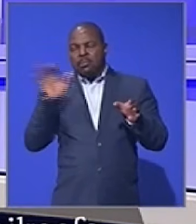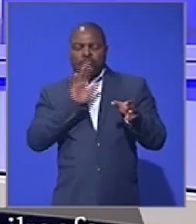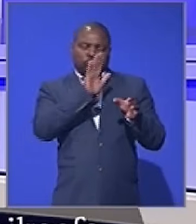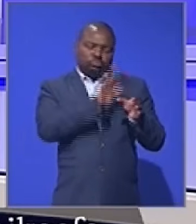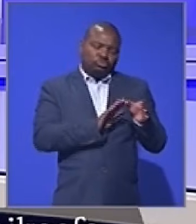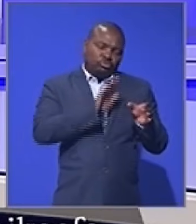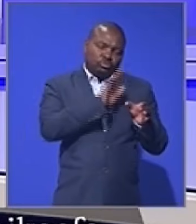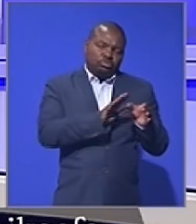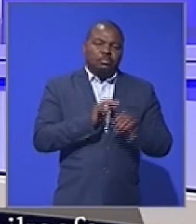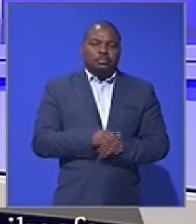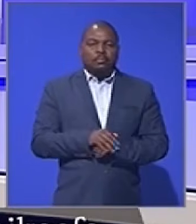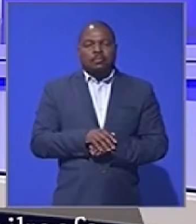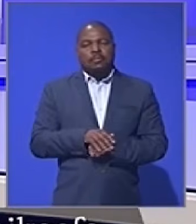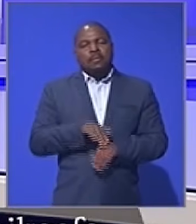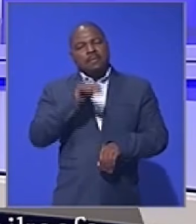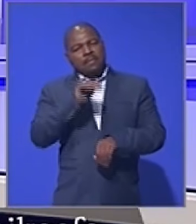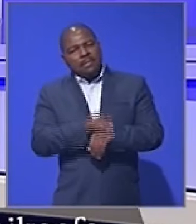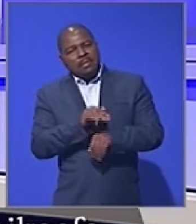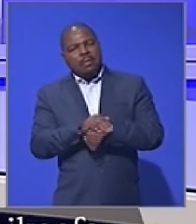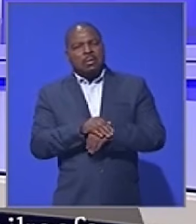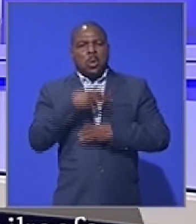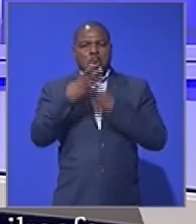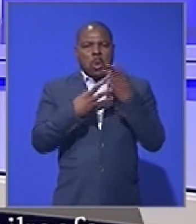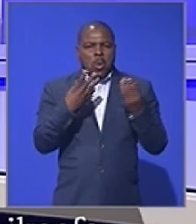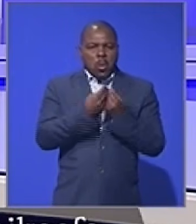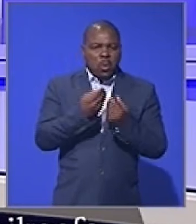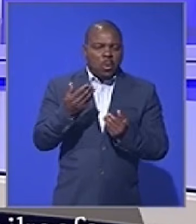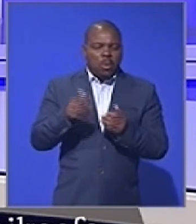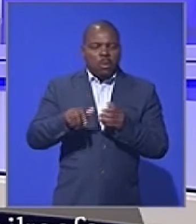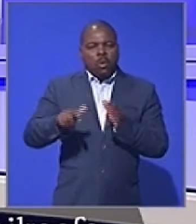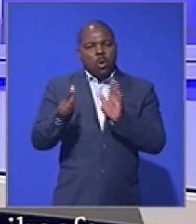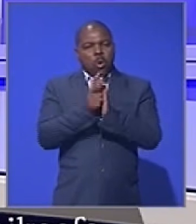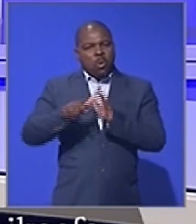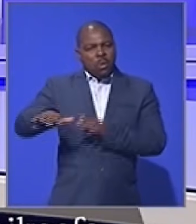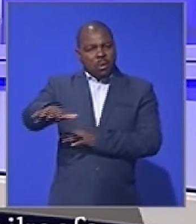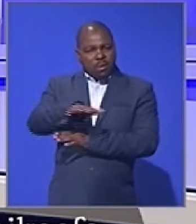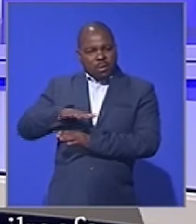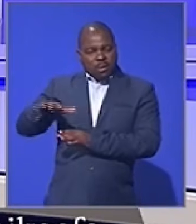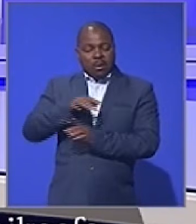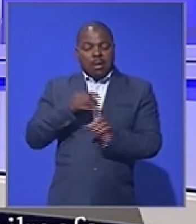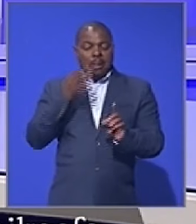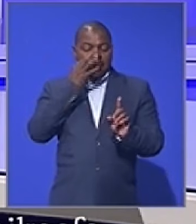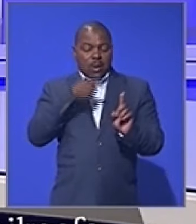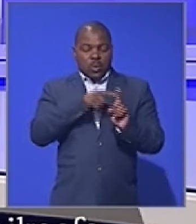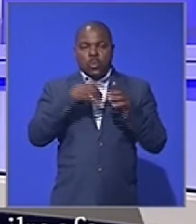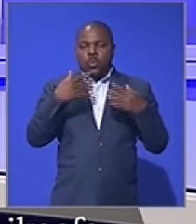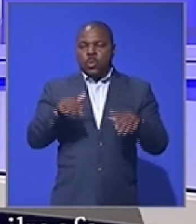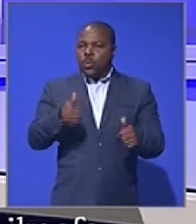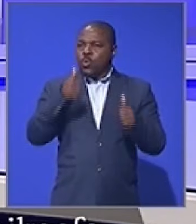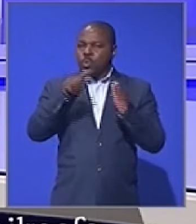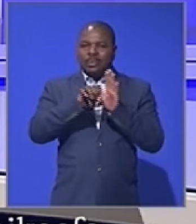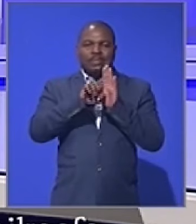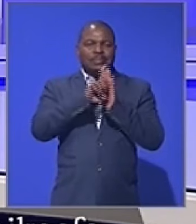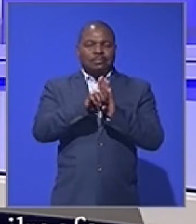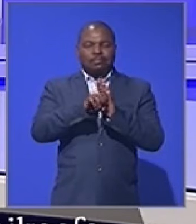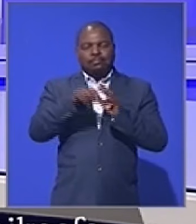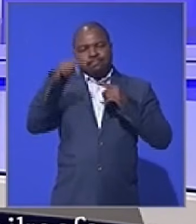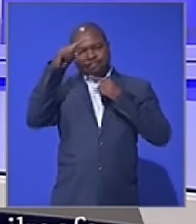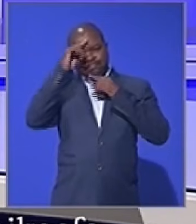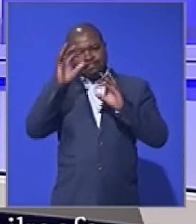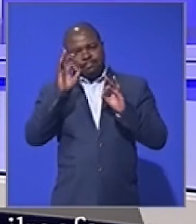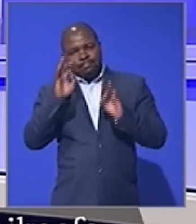tlhobošo. Bagwera le bašomi mmogo go lefapha la molao ba re Mokgoro o tlogela mohlala o mobotse,